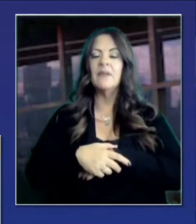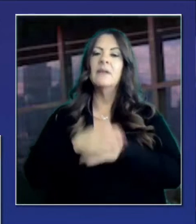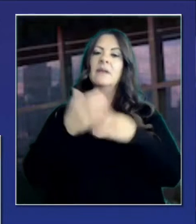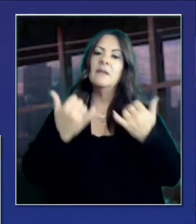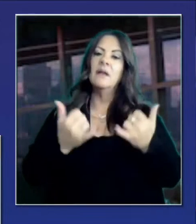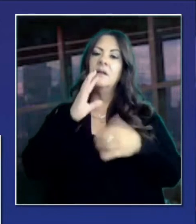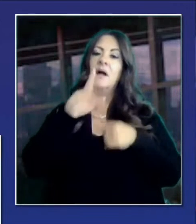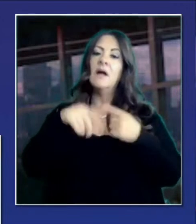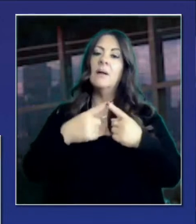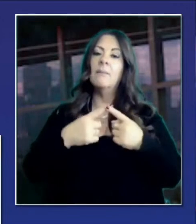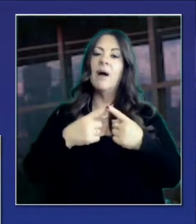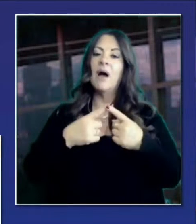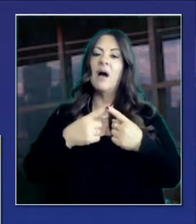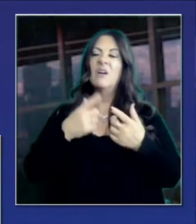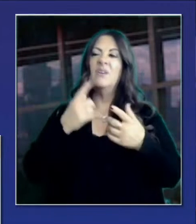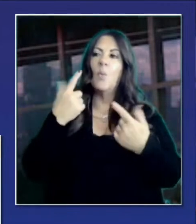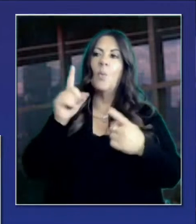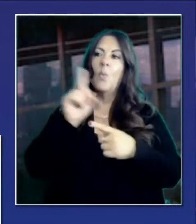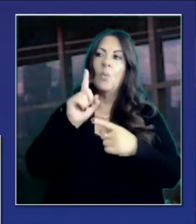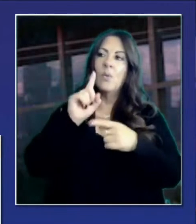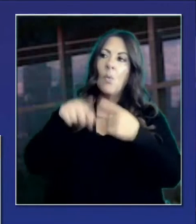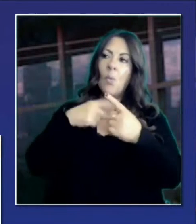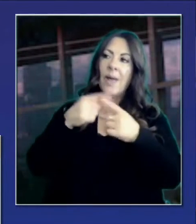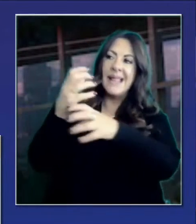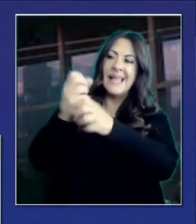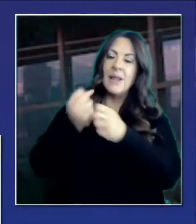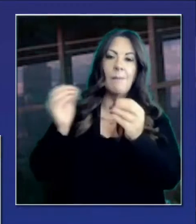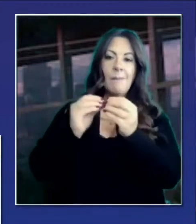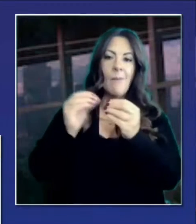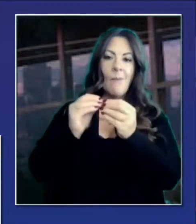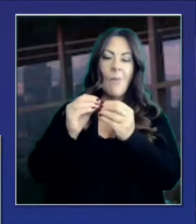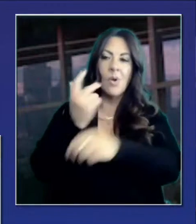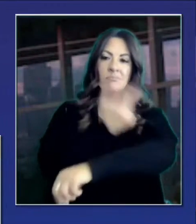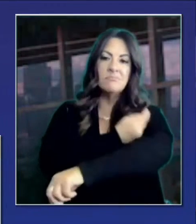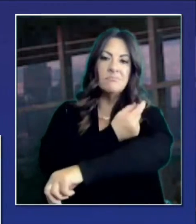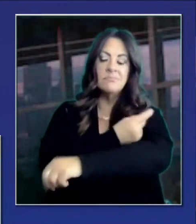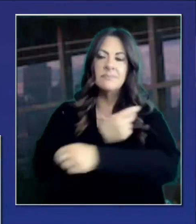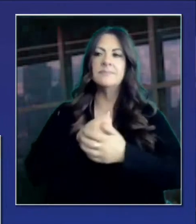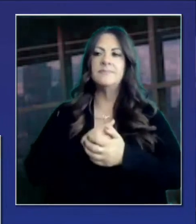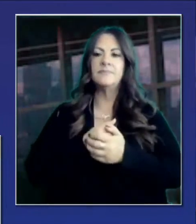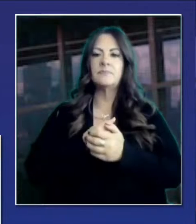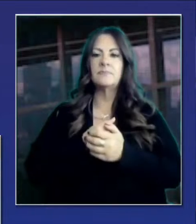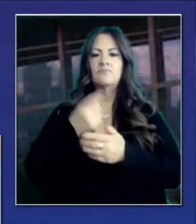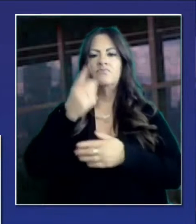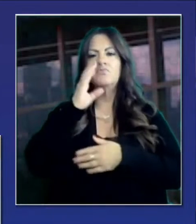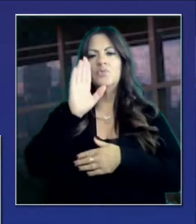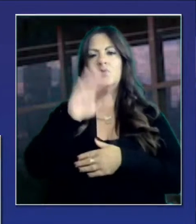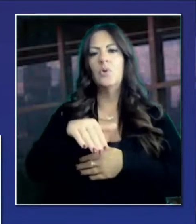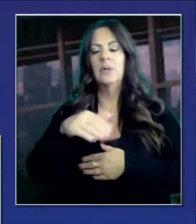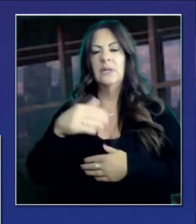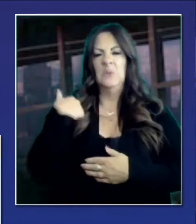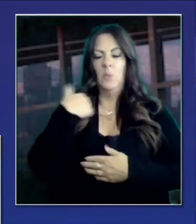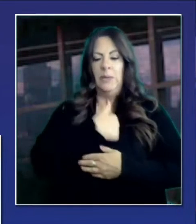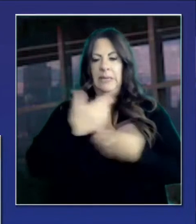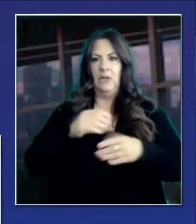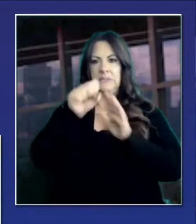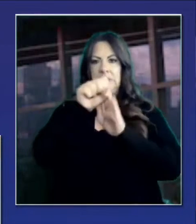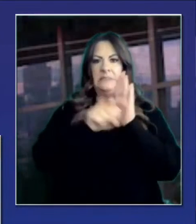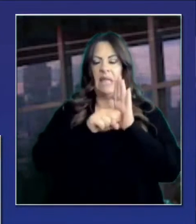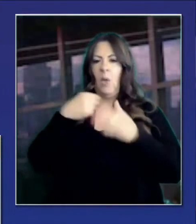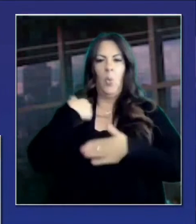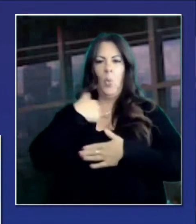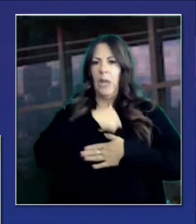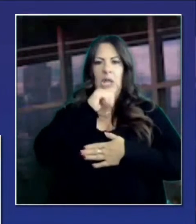us is we've had a very conservative approach of administering first doses at the local level. I'll remind you, the state of California doesn't receive any doses. California